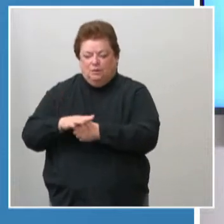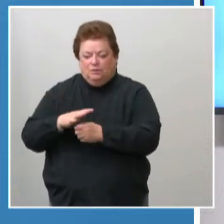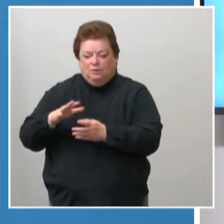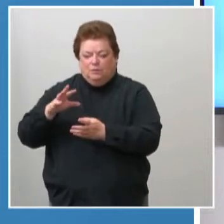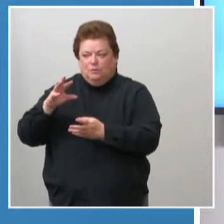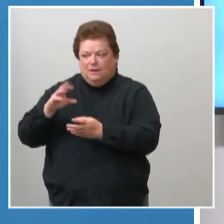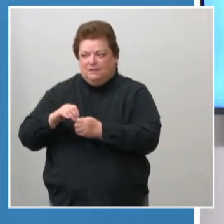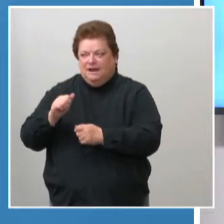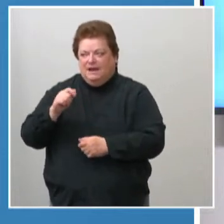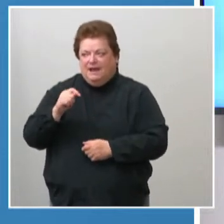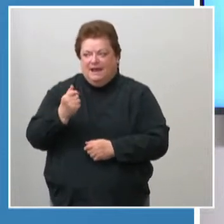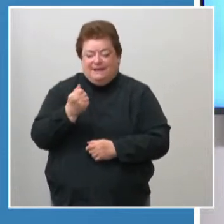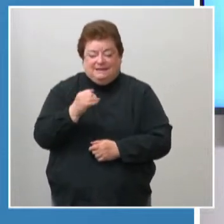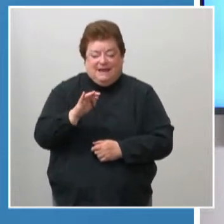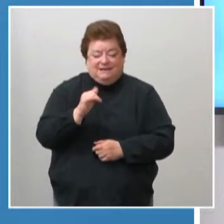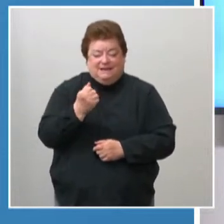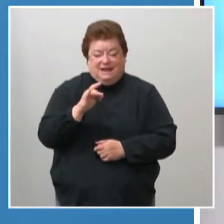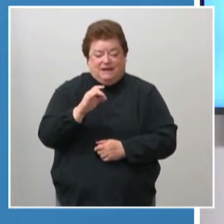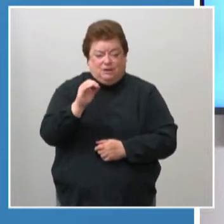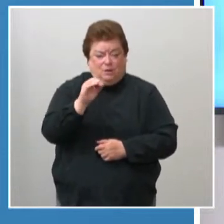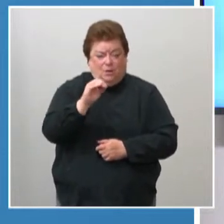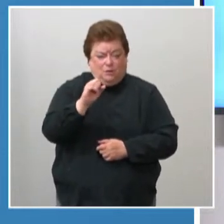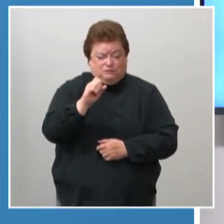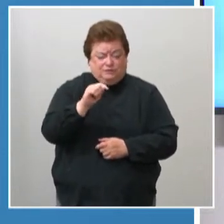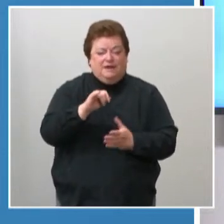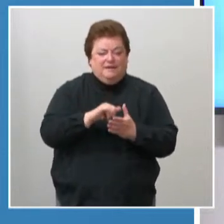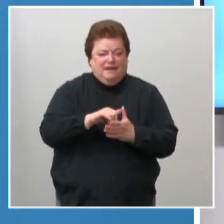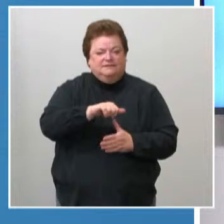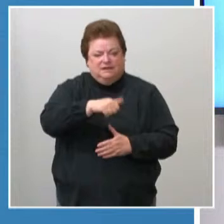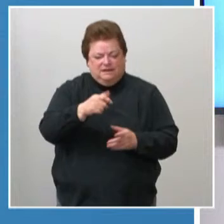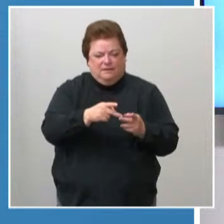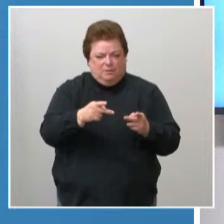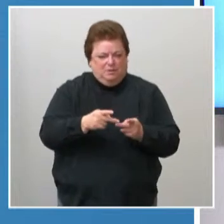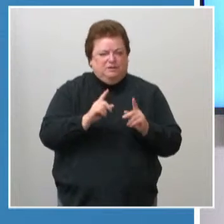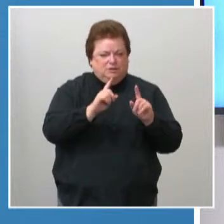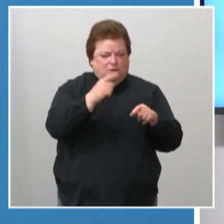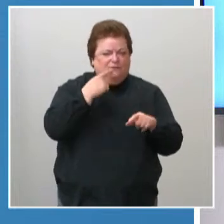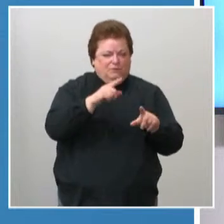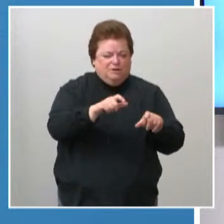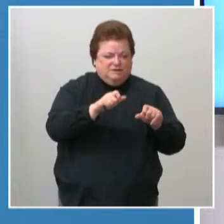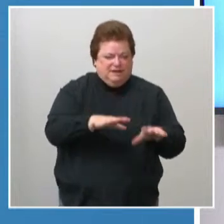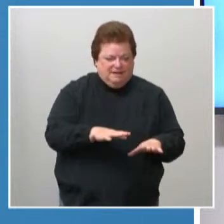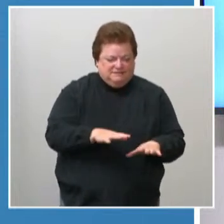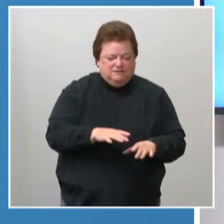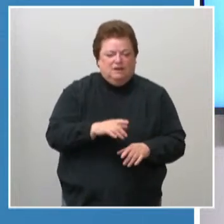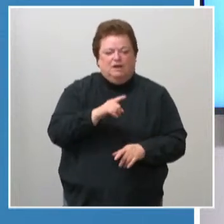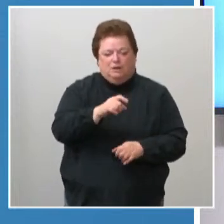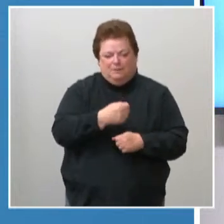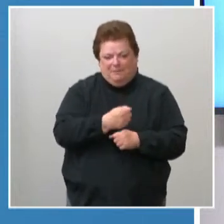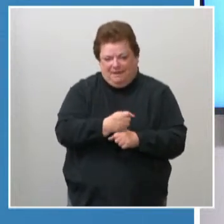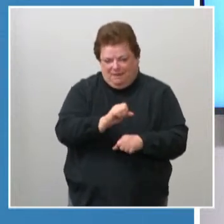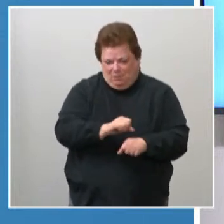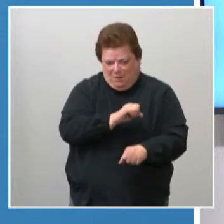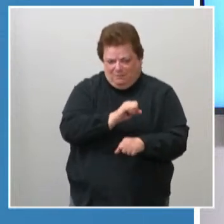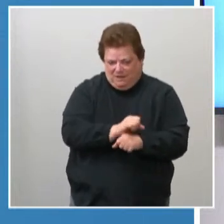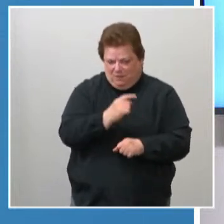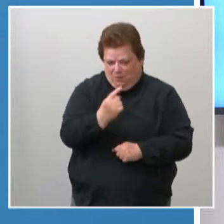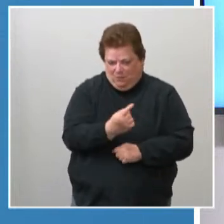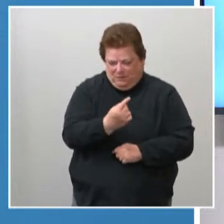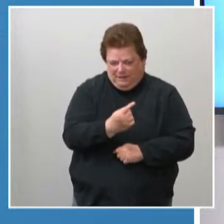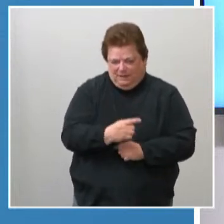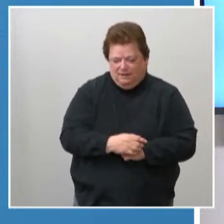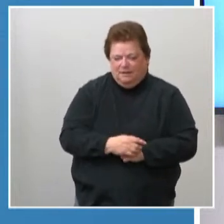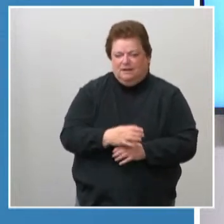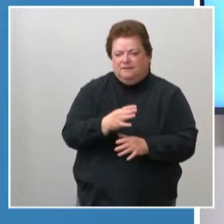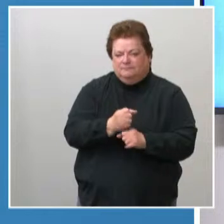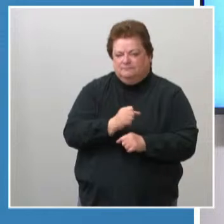at 1918 O Street is another testing option available. Testing is by appointment only, and you can get